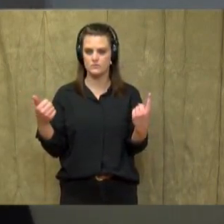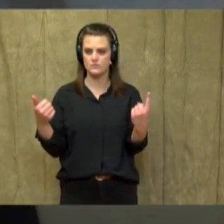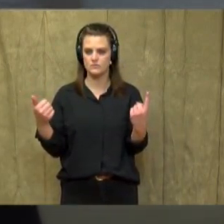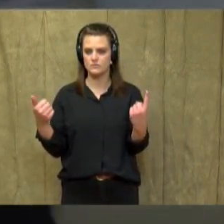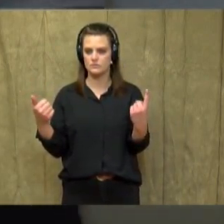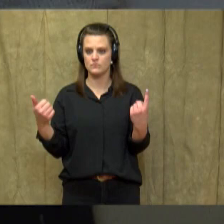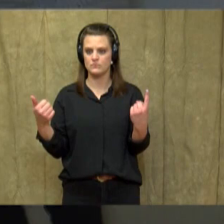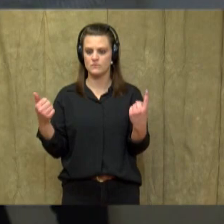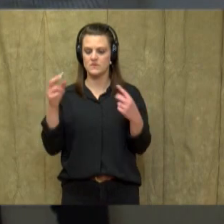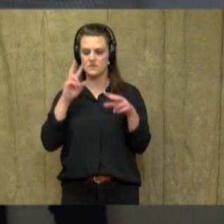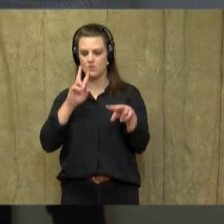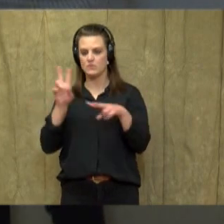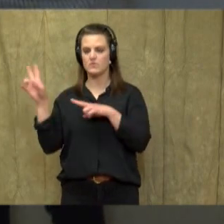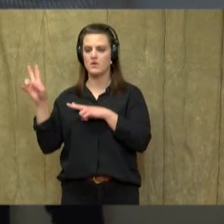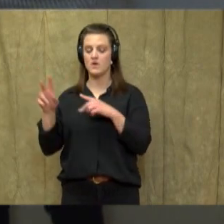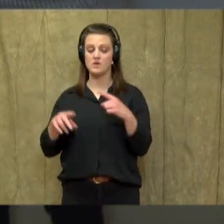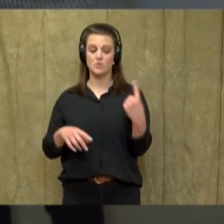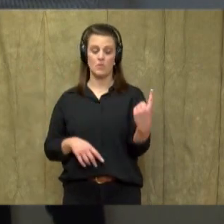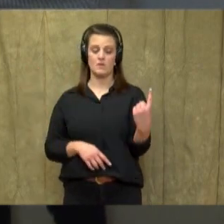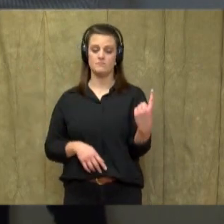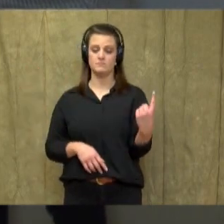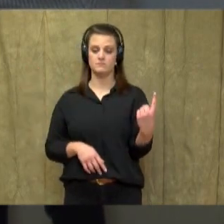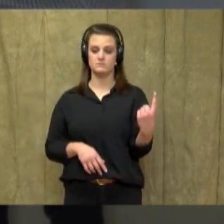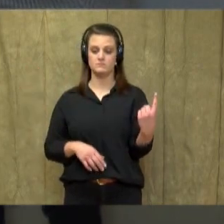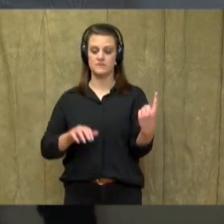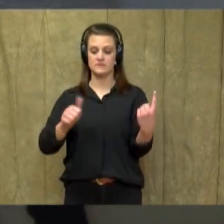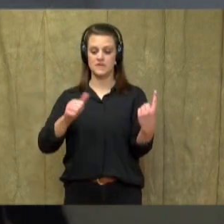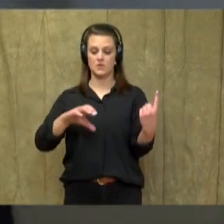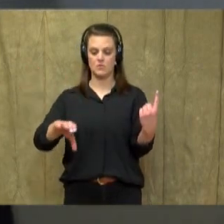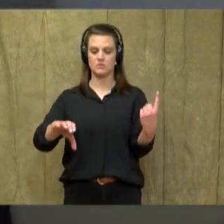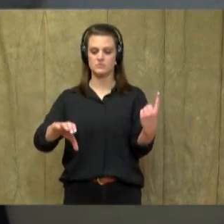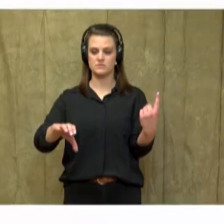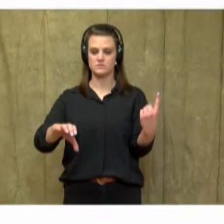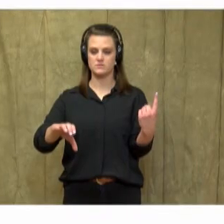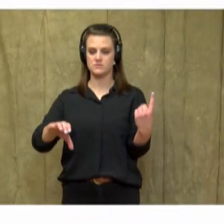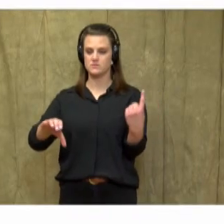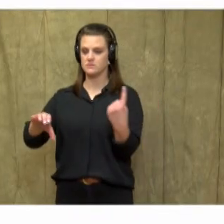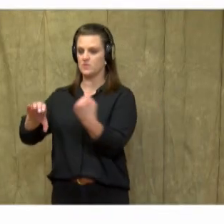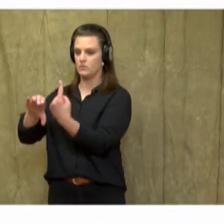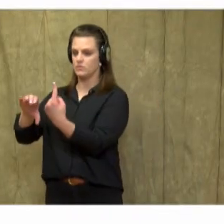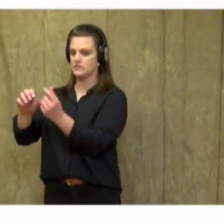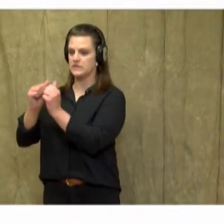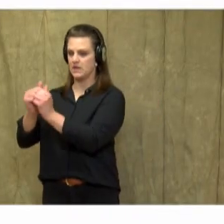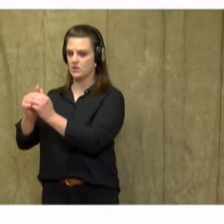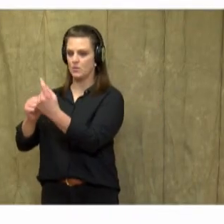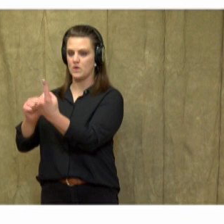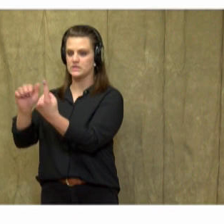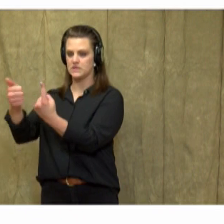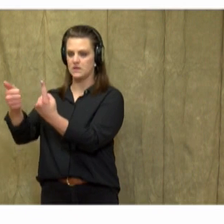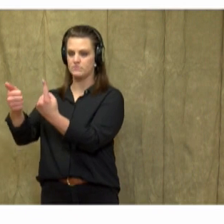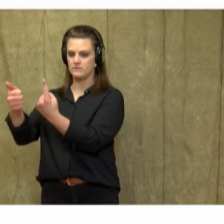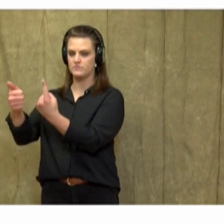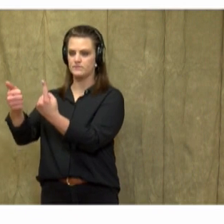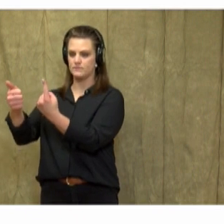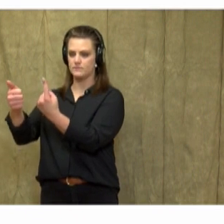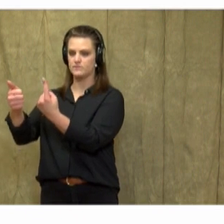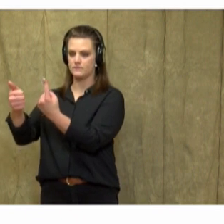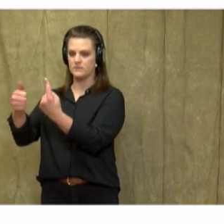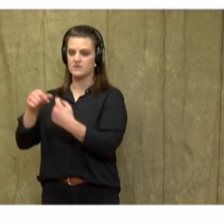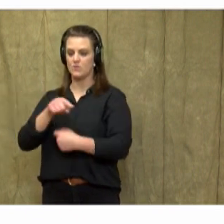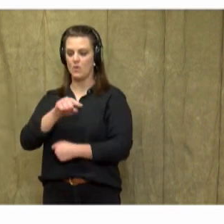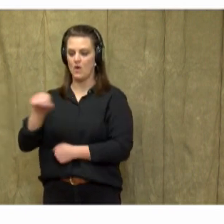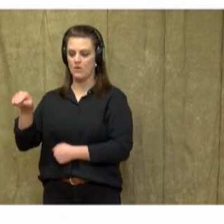All right, so take a look. 1 package, 10 cards. That's my ordered pair. Over 1,